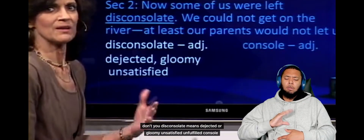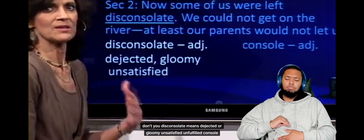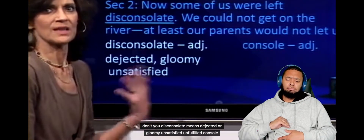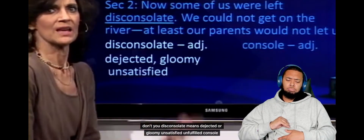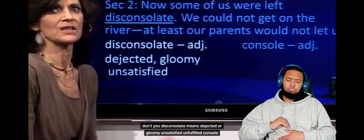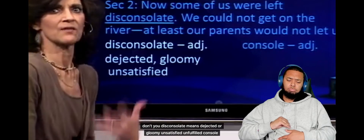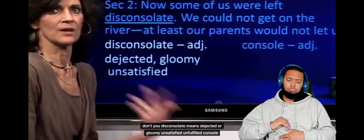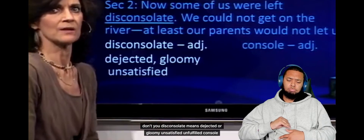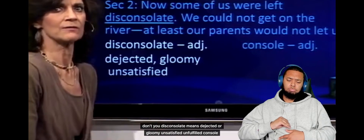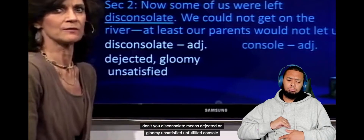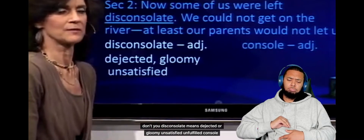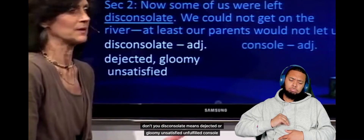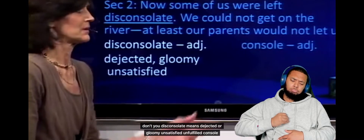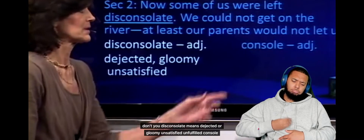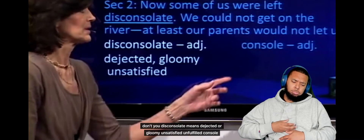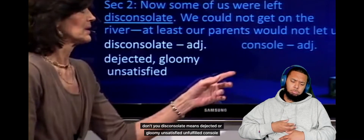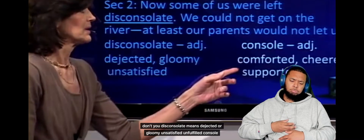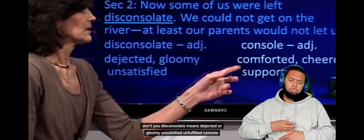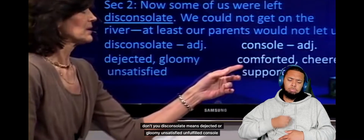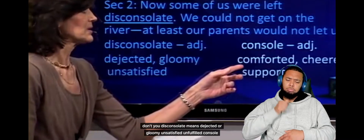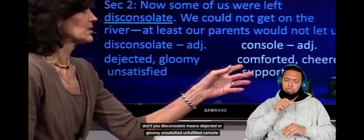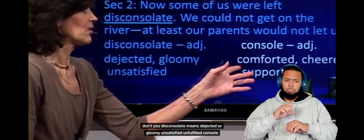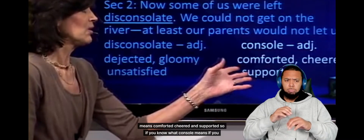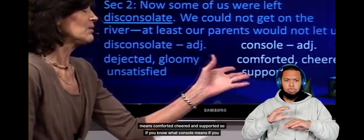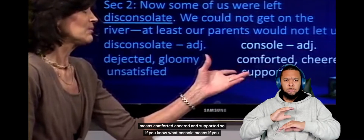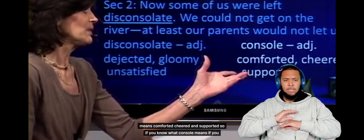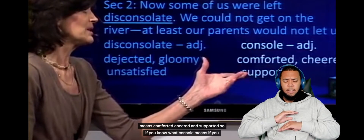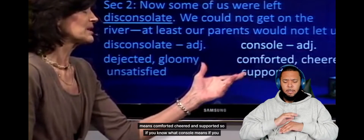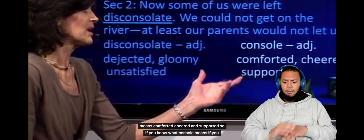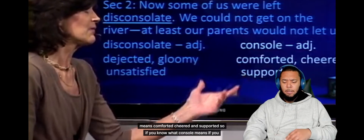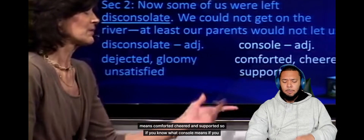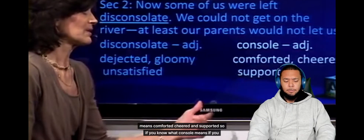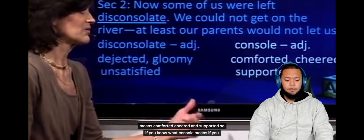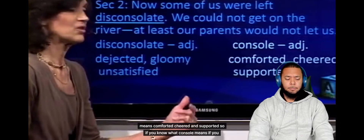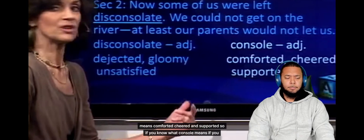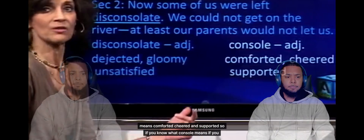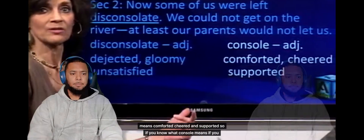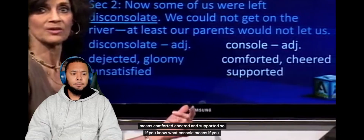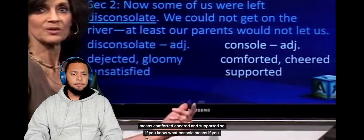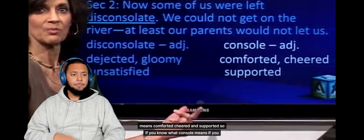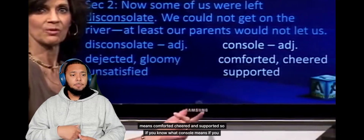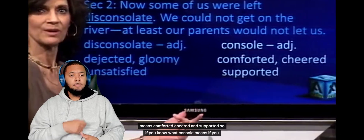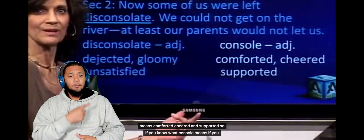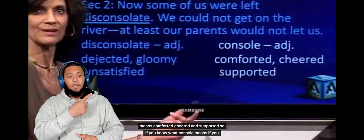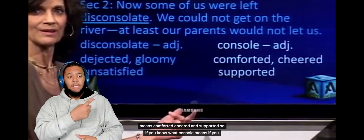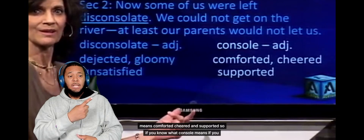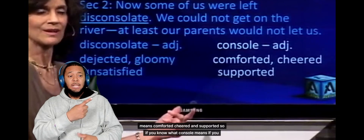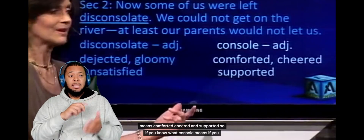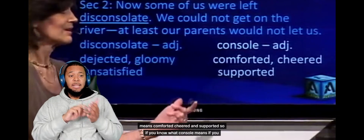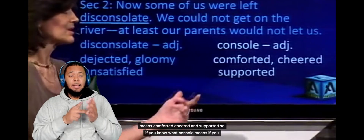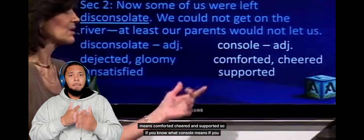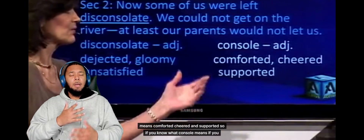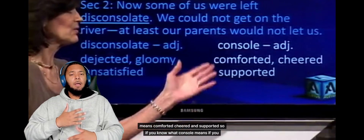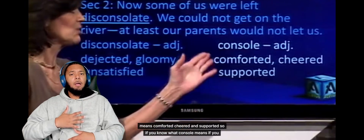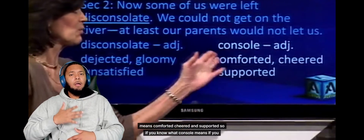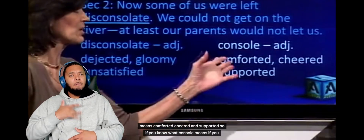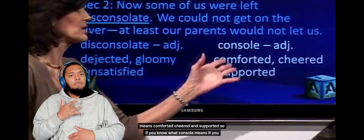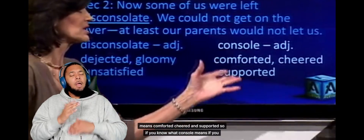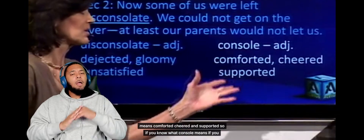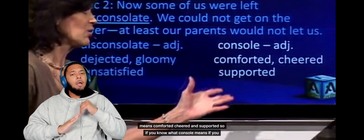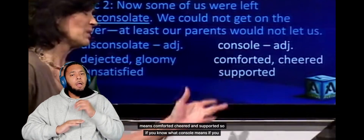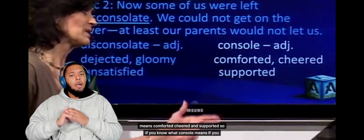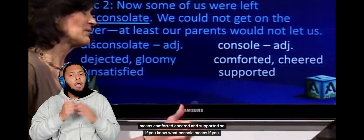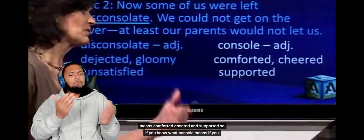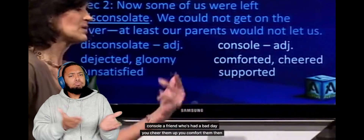gloomy, unsatisfied, unfulfilled. Console means comforted, cheered, and supported. So if you know